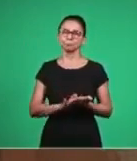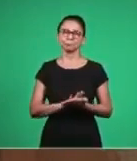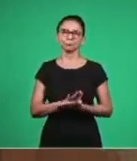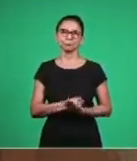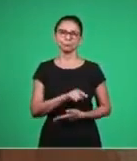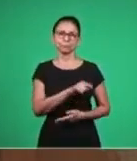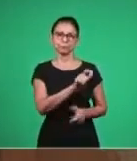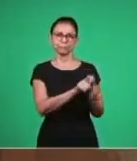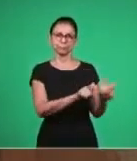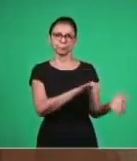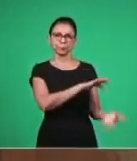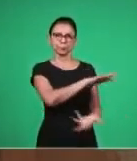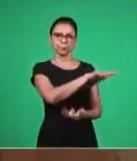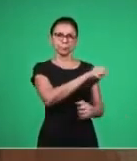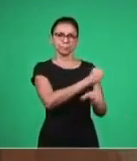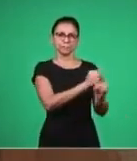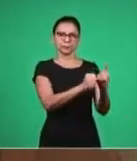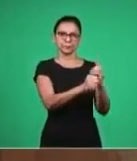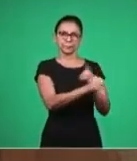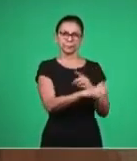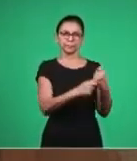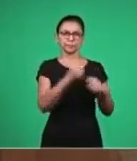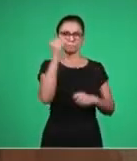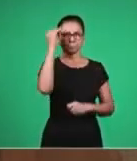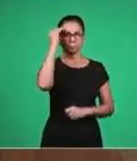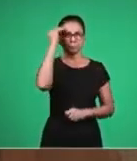And the world, they need to understand